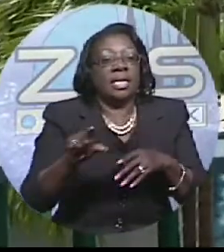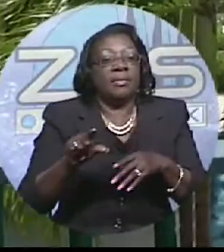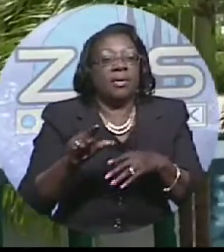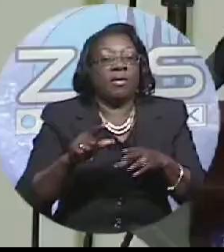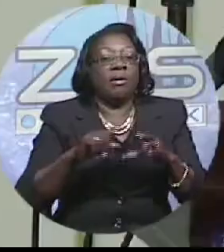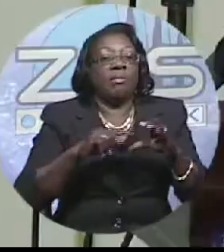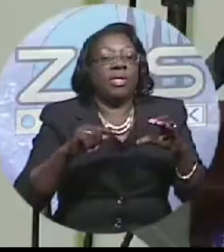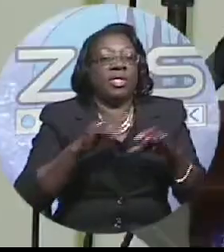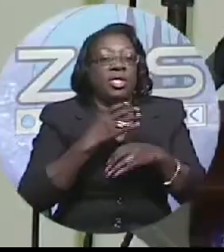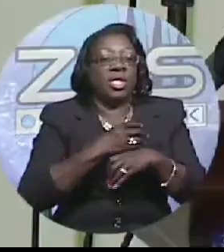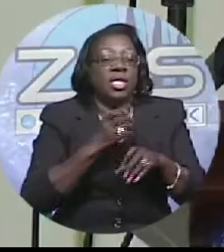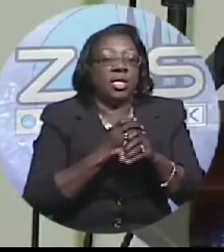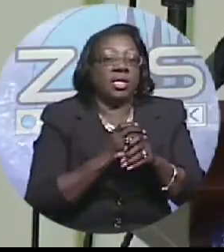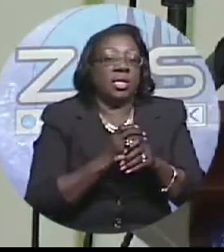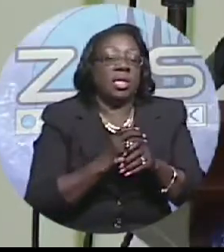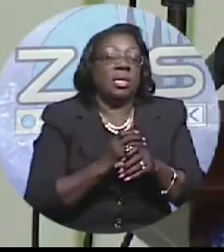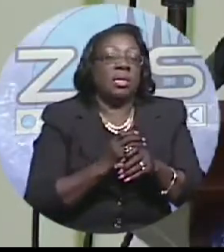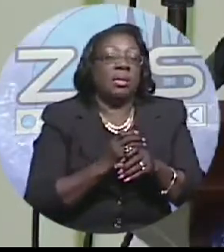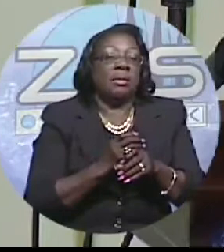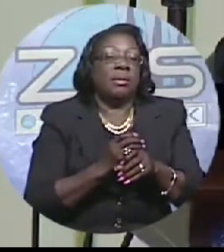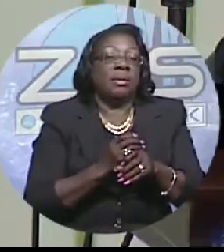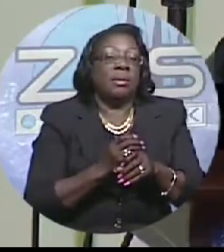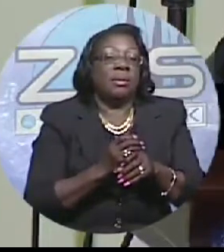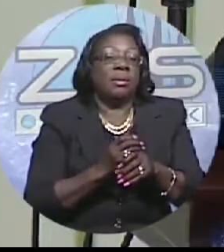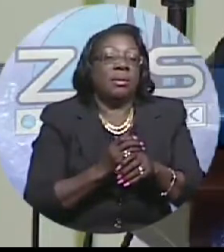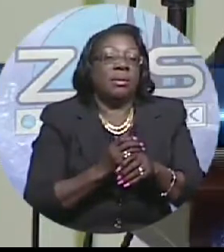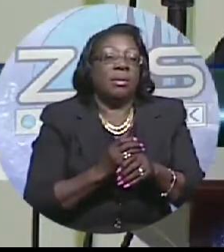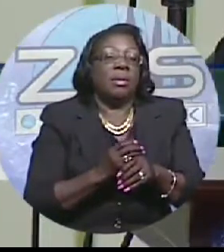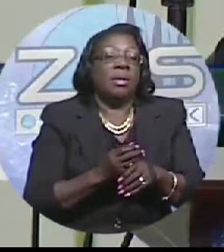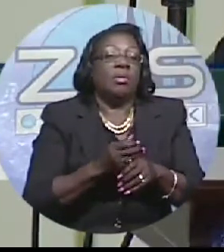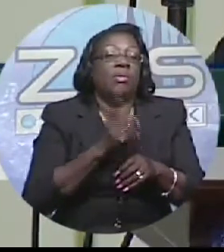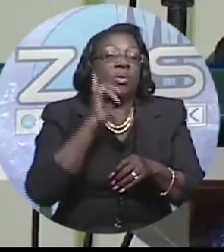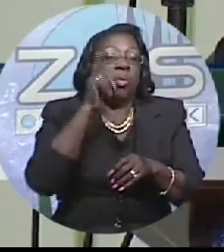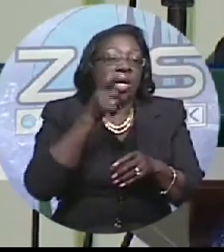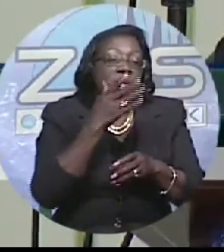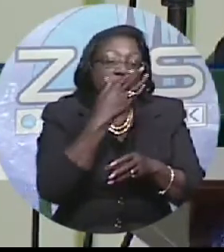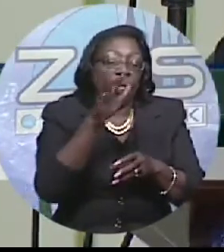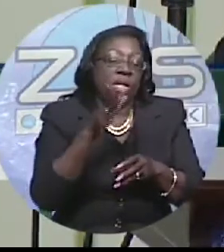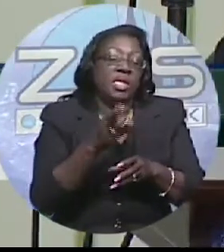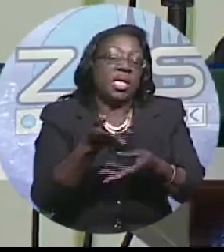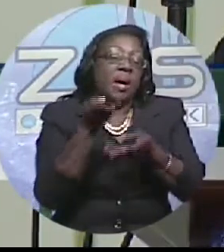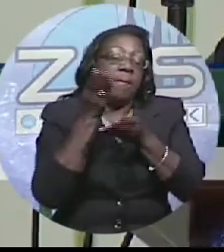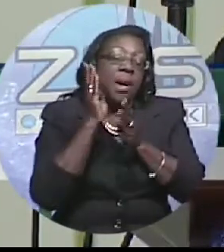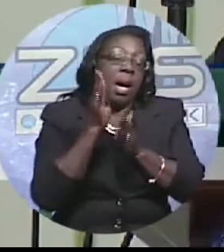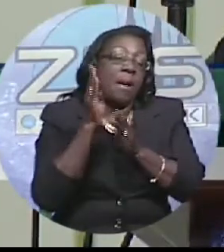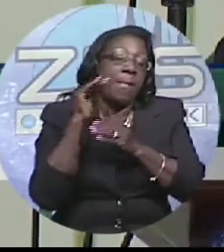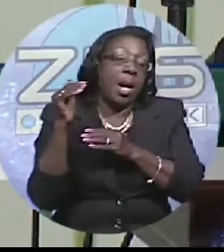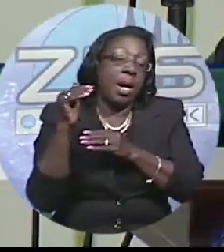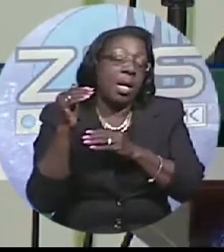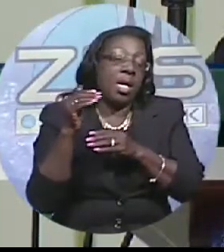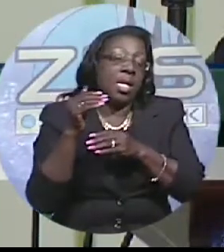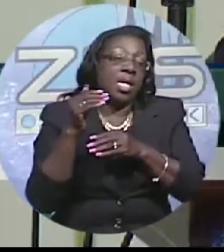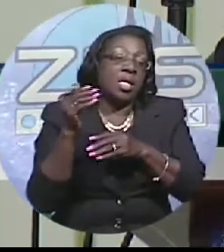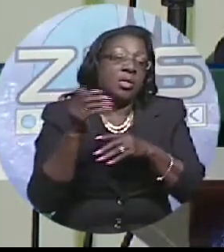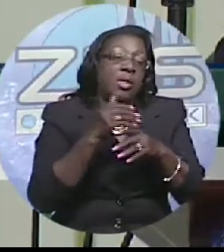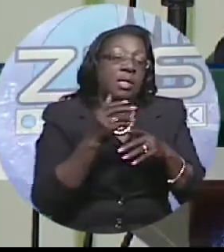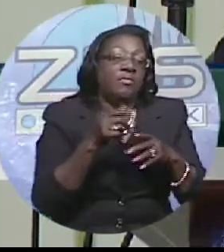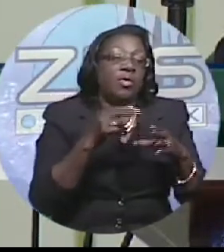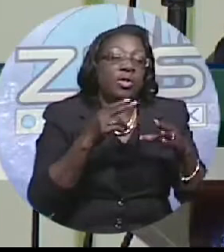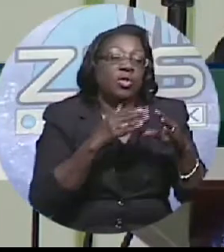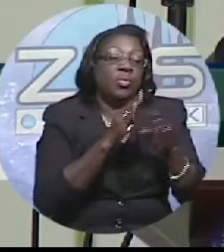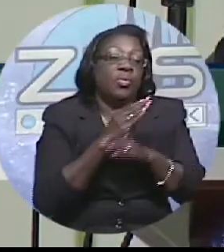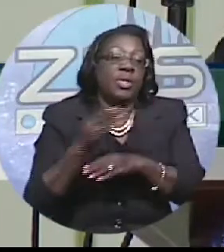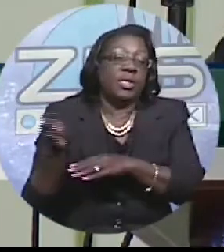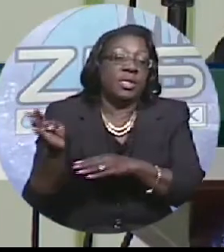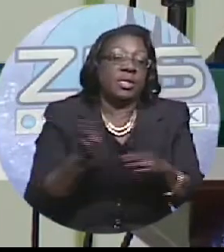Beach changed. The failure of Bahamar to transfer to Breezes the land we are to secure in exchange for the